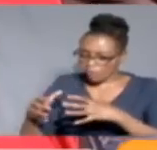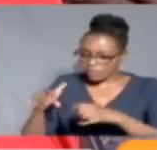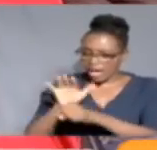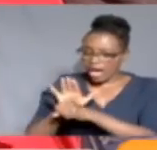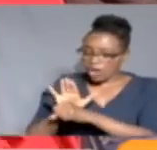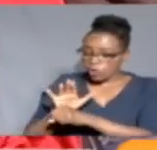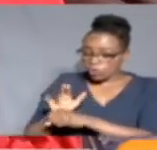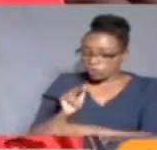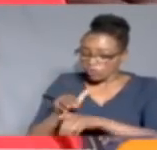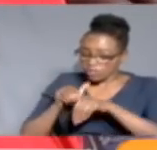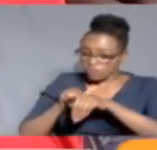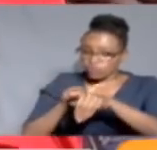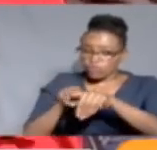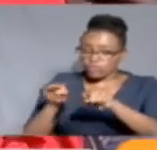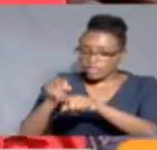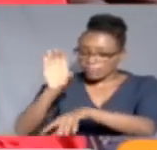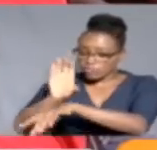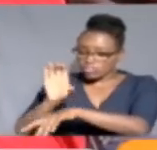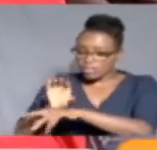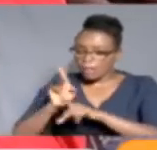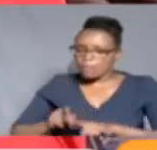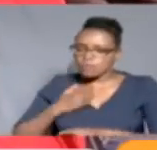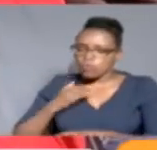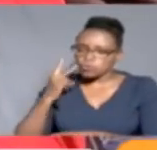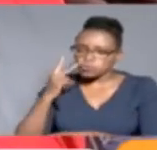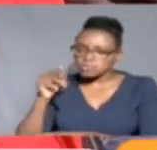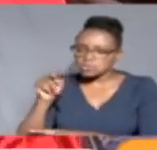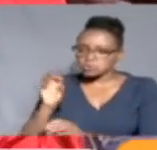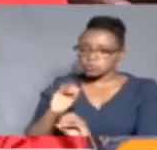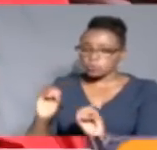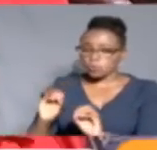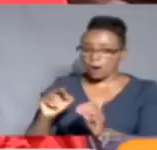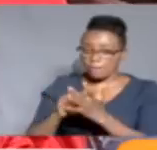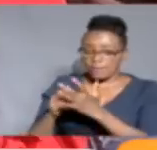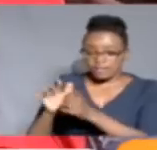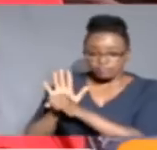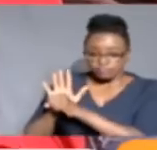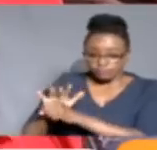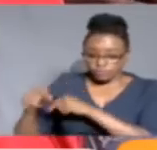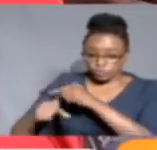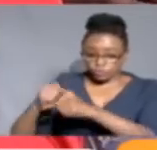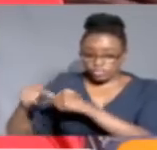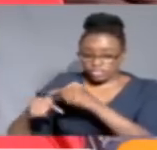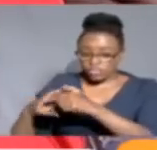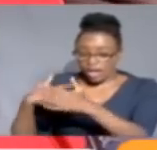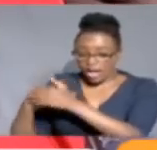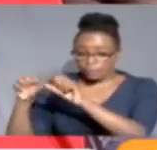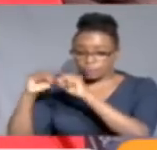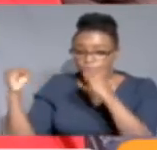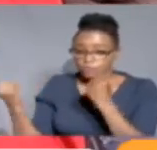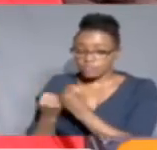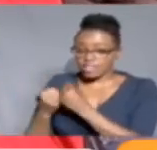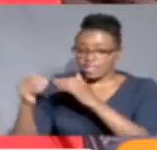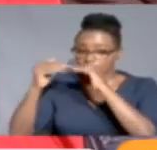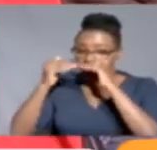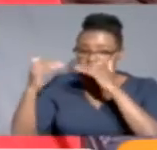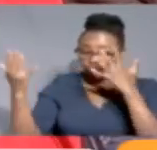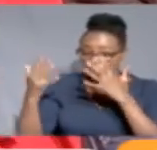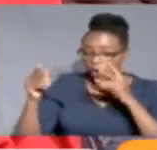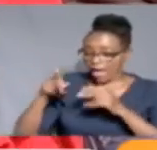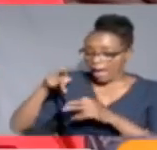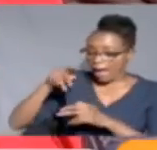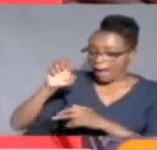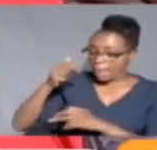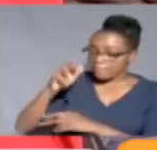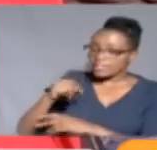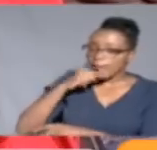follow, even in the church, people, they don't want to see you. So the stigma continues up to societal level, where Peter has